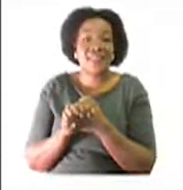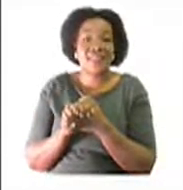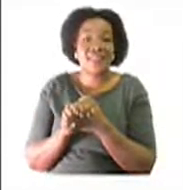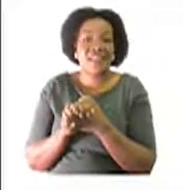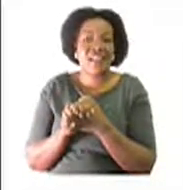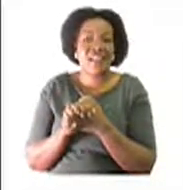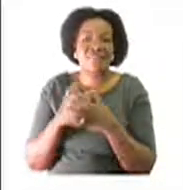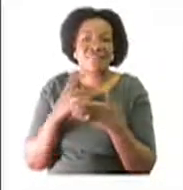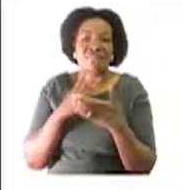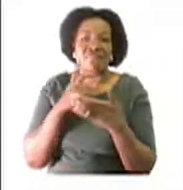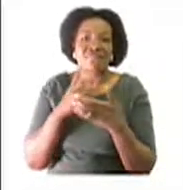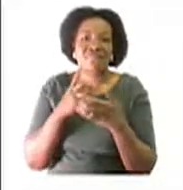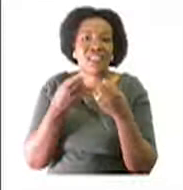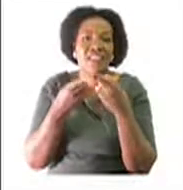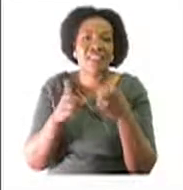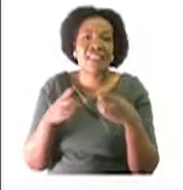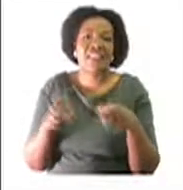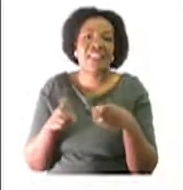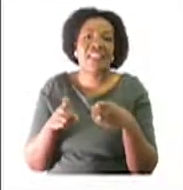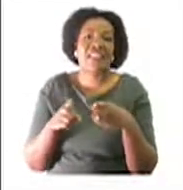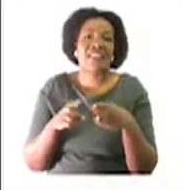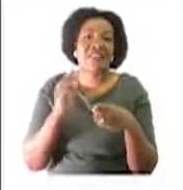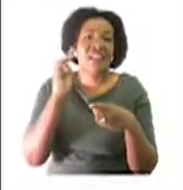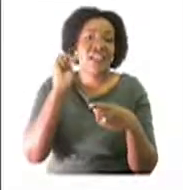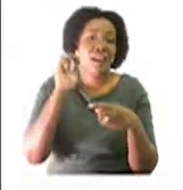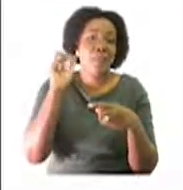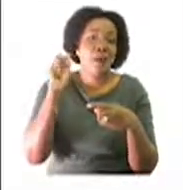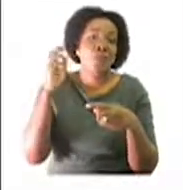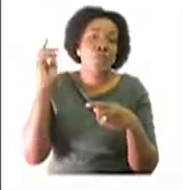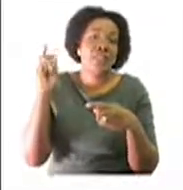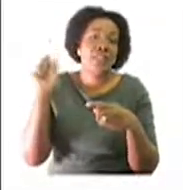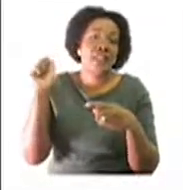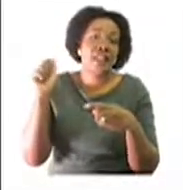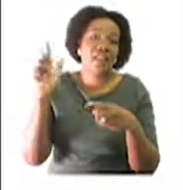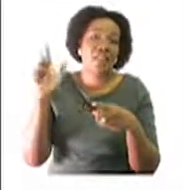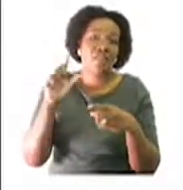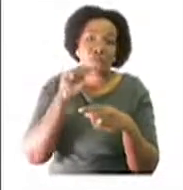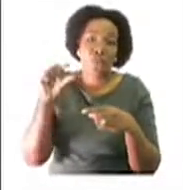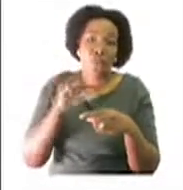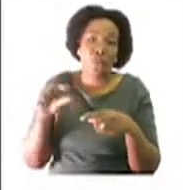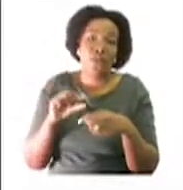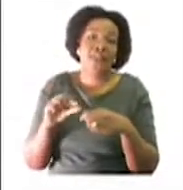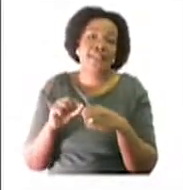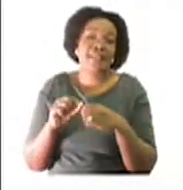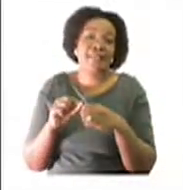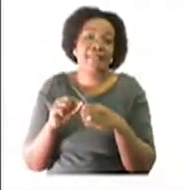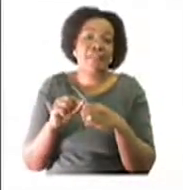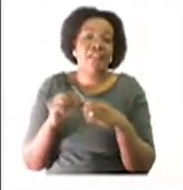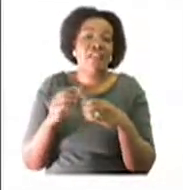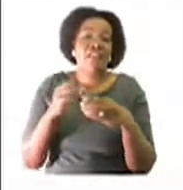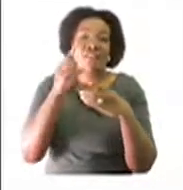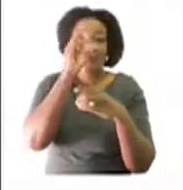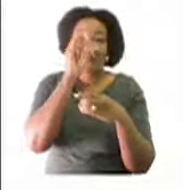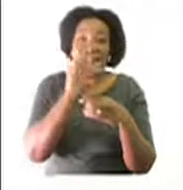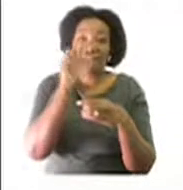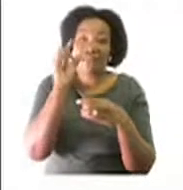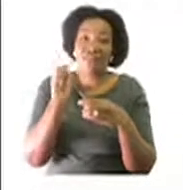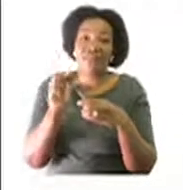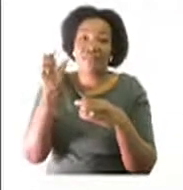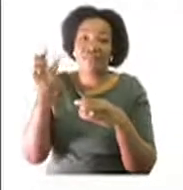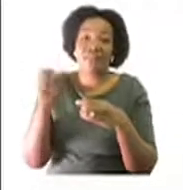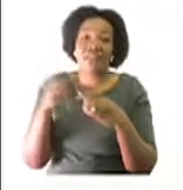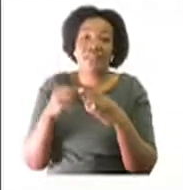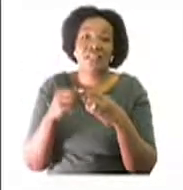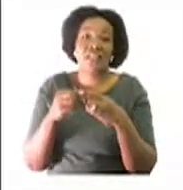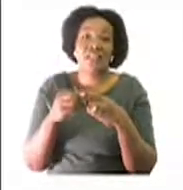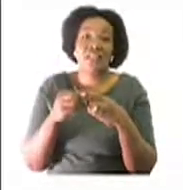And look at our different modal words that we are having there. For example, in the first column, we have the subject. In the second